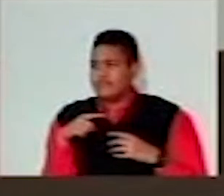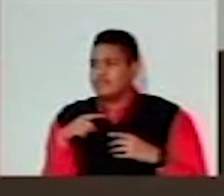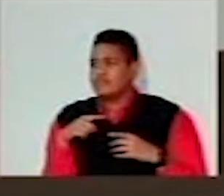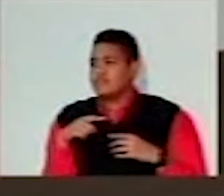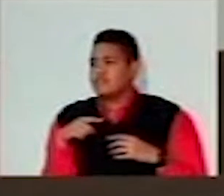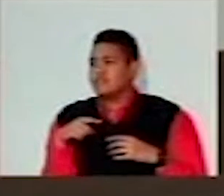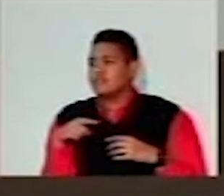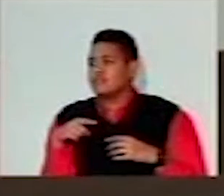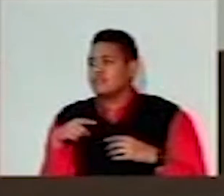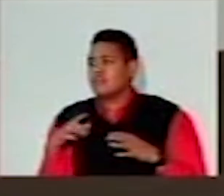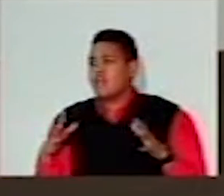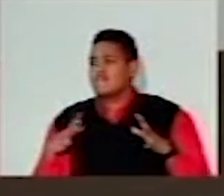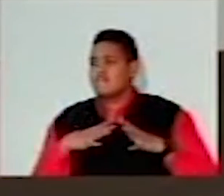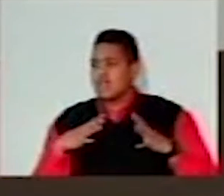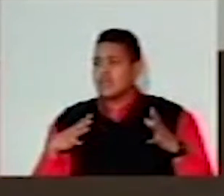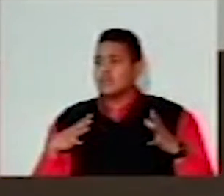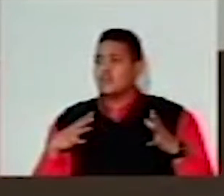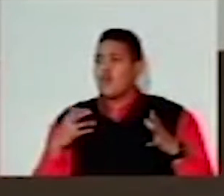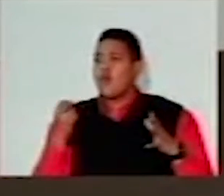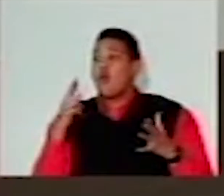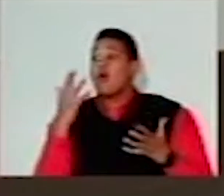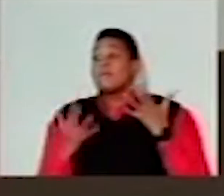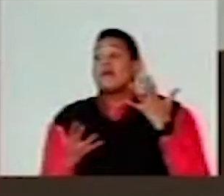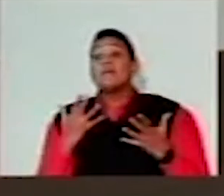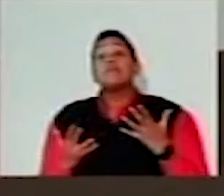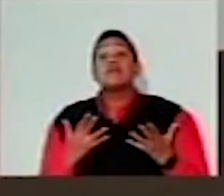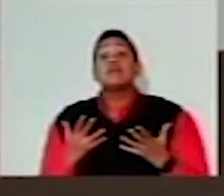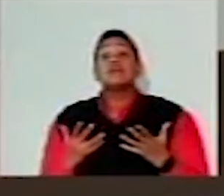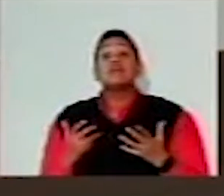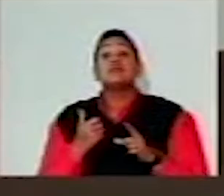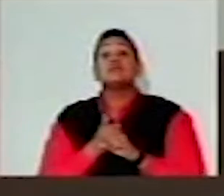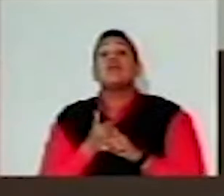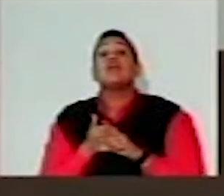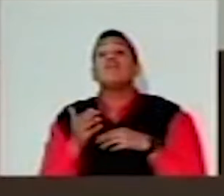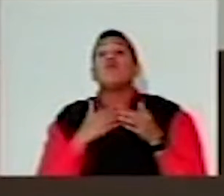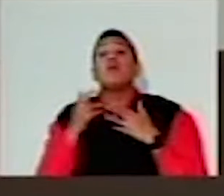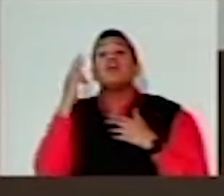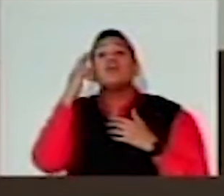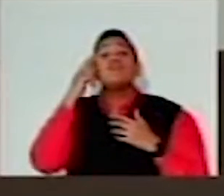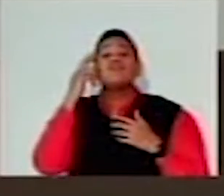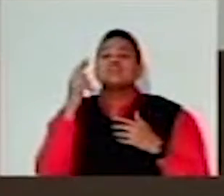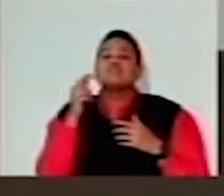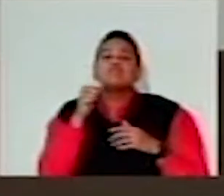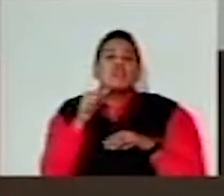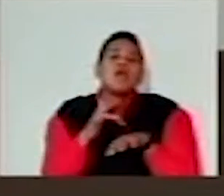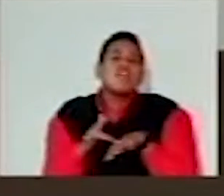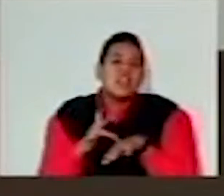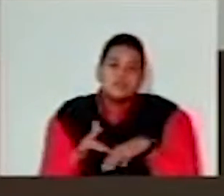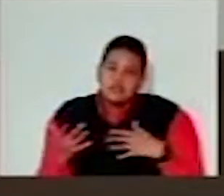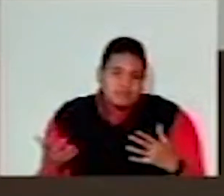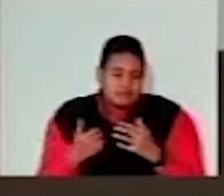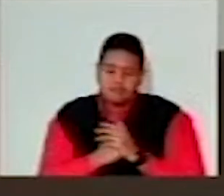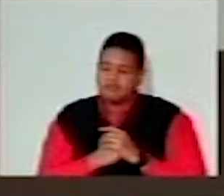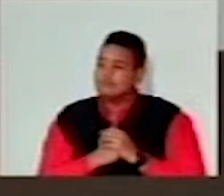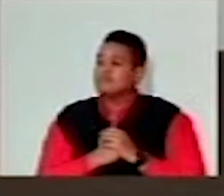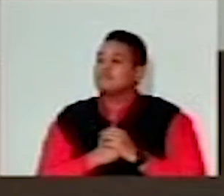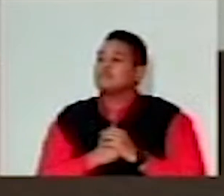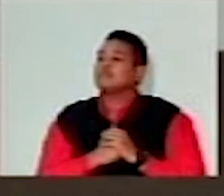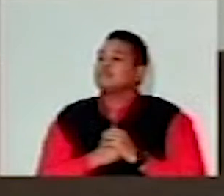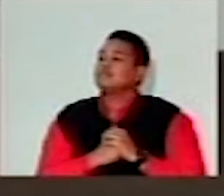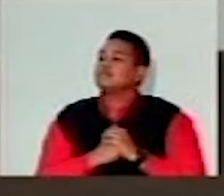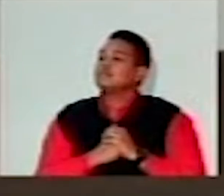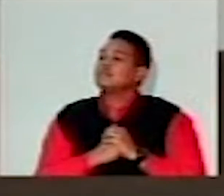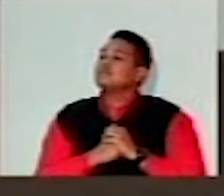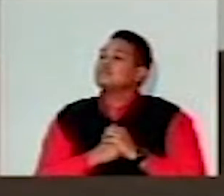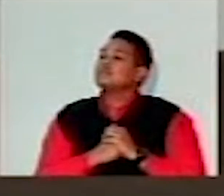on leave or may, in fact, be, for whatever reason, be unavailable. Mr. Speaker, I hope